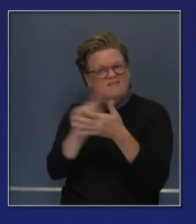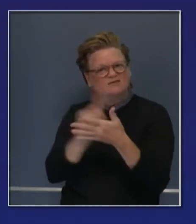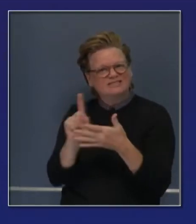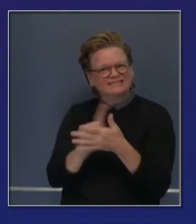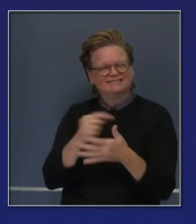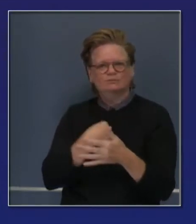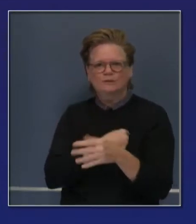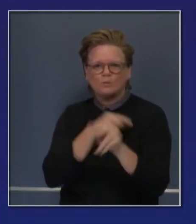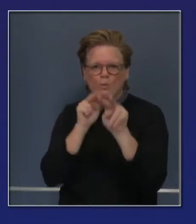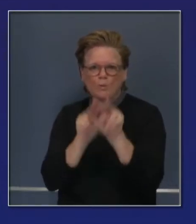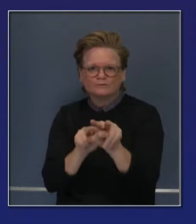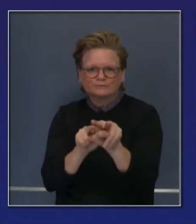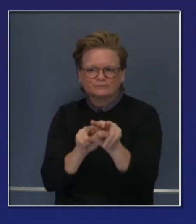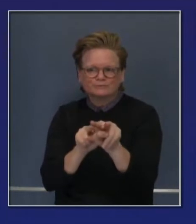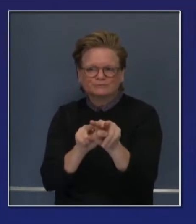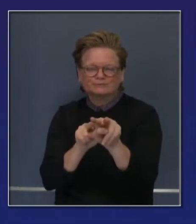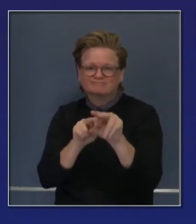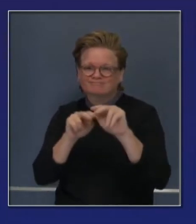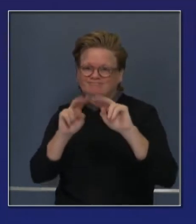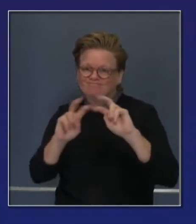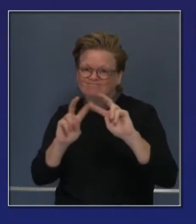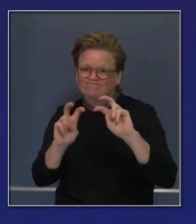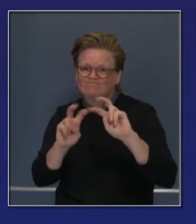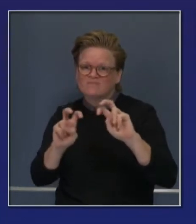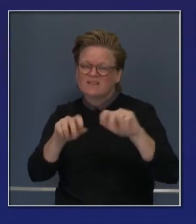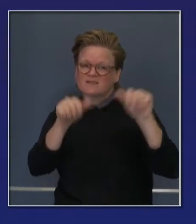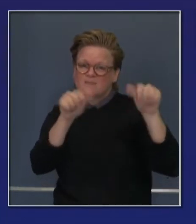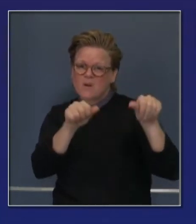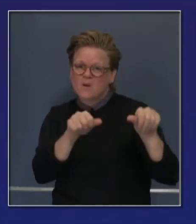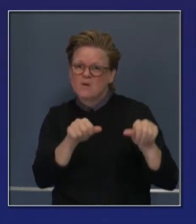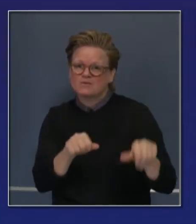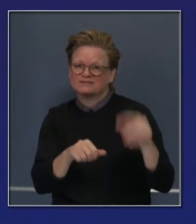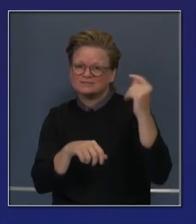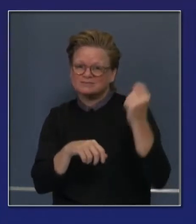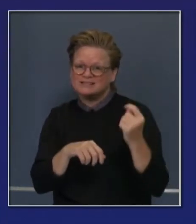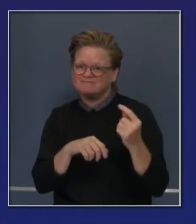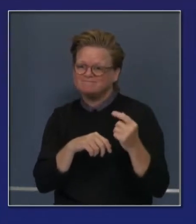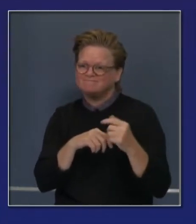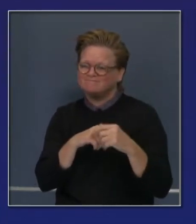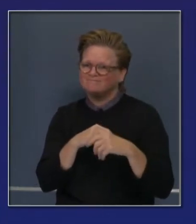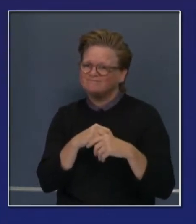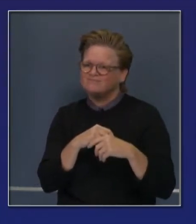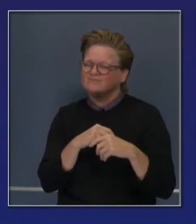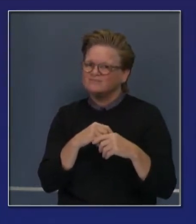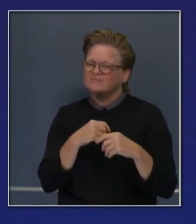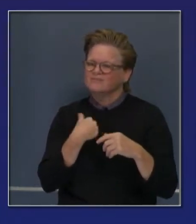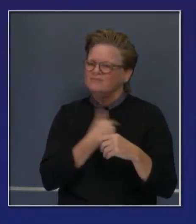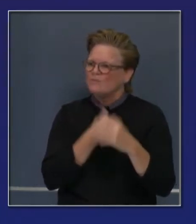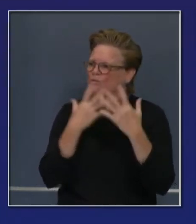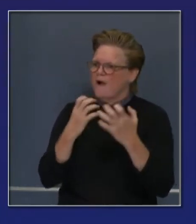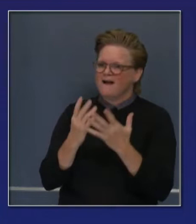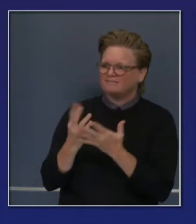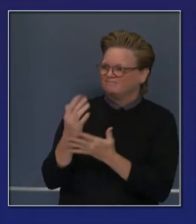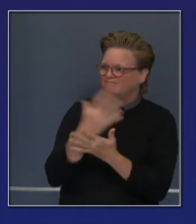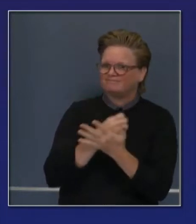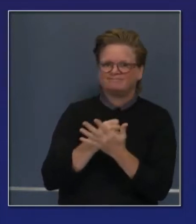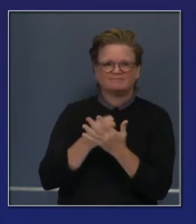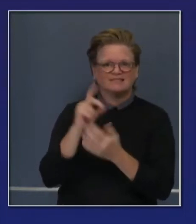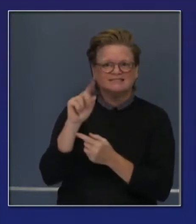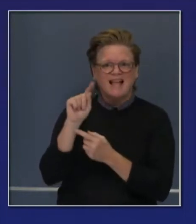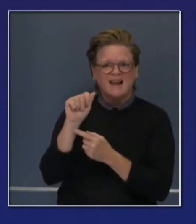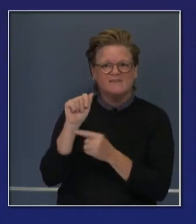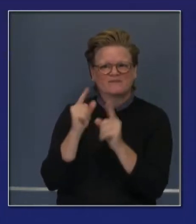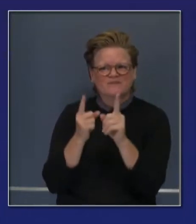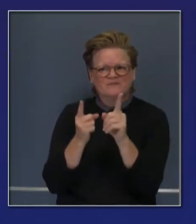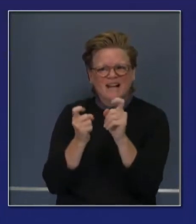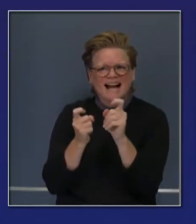criteria, the EPI data, the epidemiological data, so that we're sharing it with you, the public, sharing it with the county, and you'll